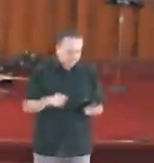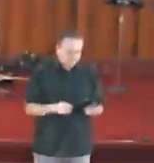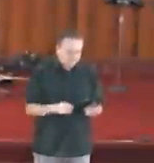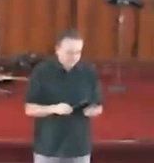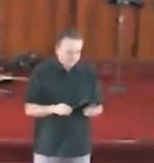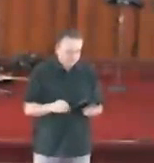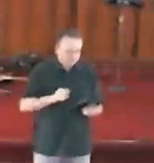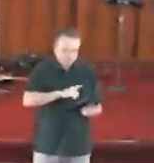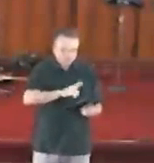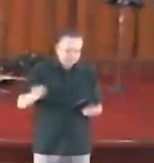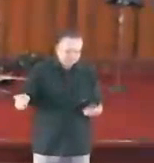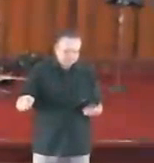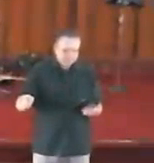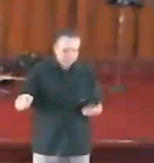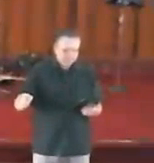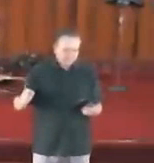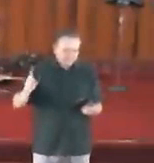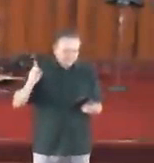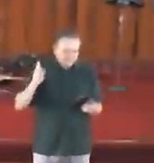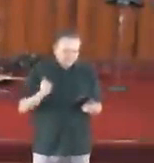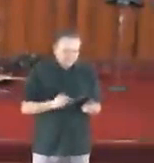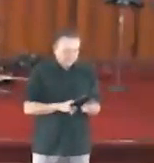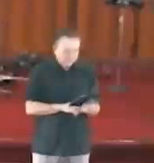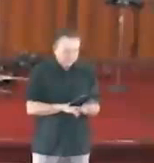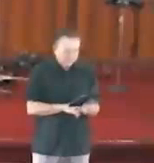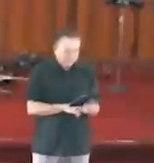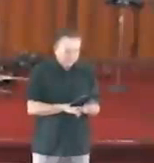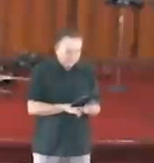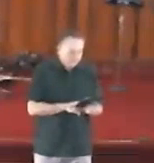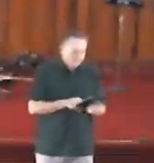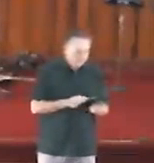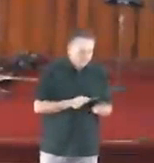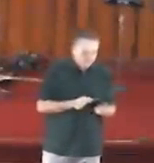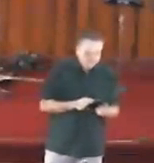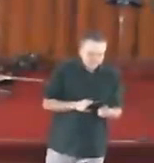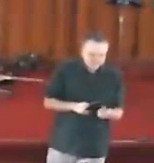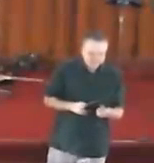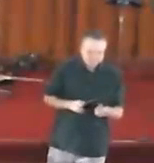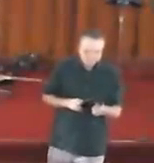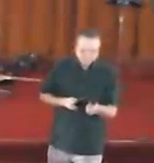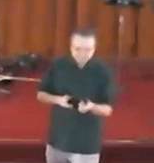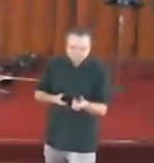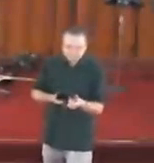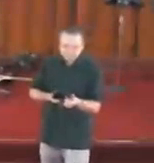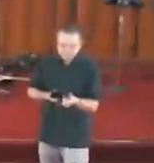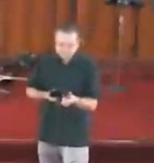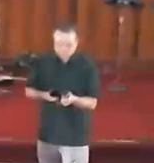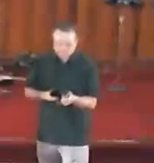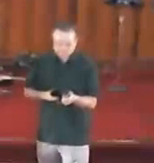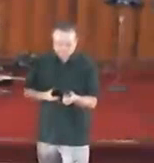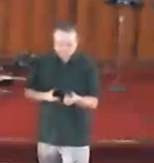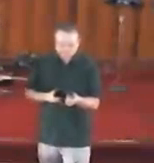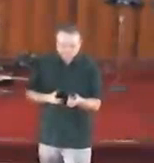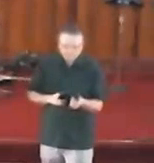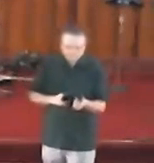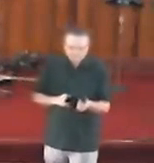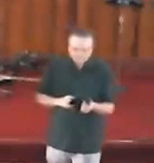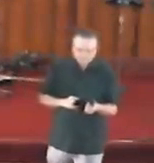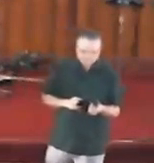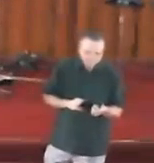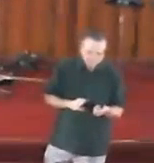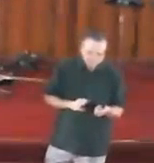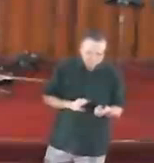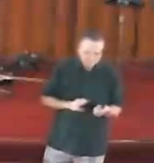del Evangelio de Cristo por todas partes, hasta la región de Iliria. So from Jerusalem all the way